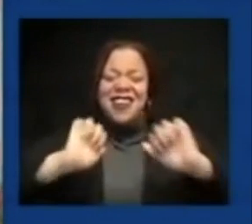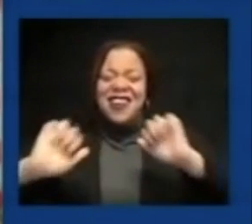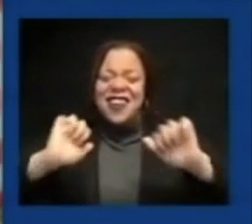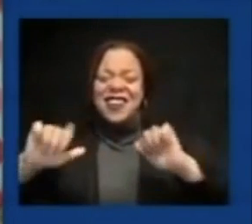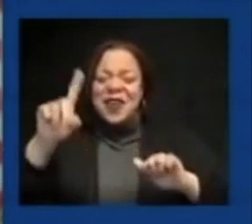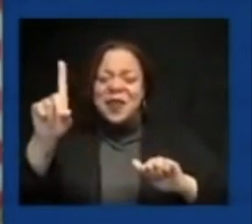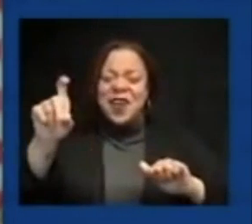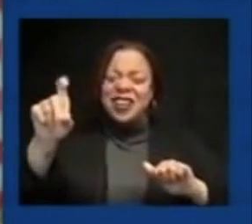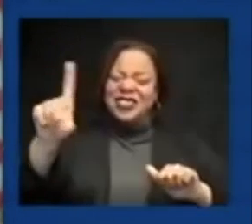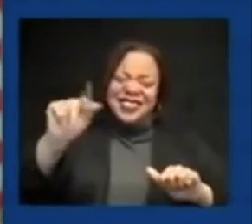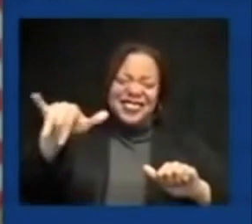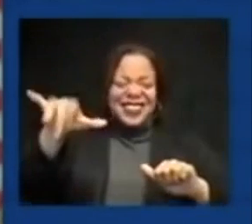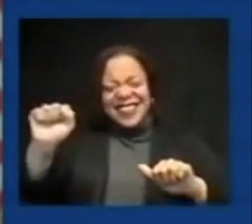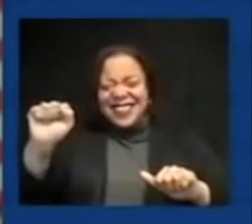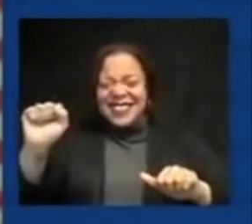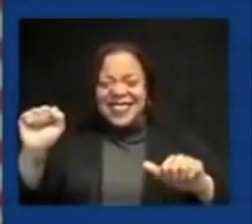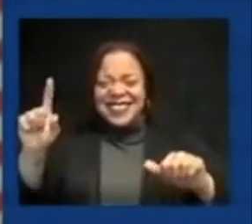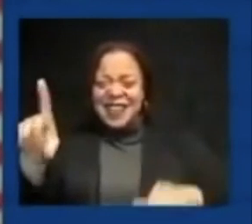100 days.